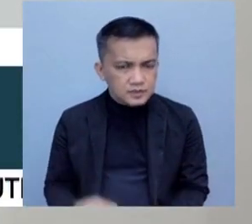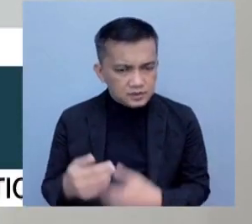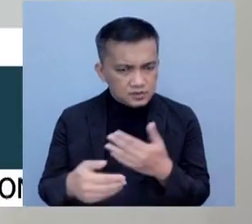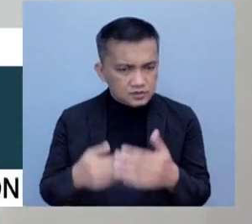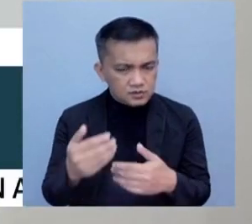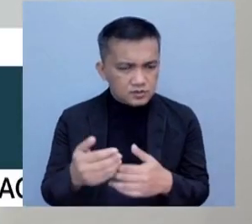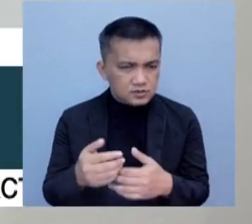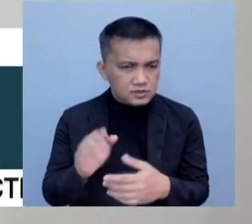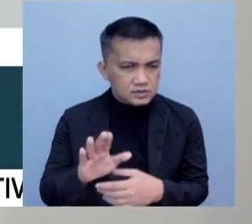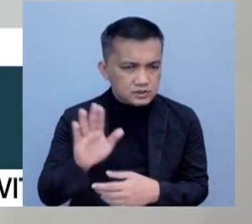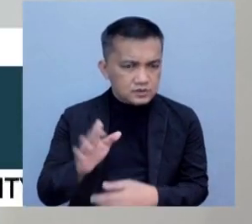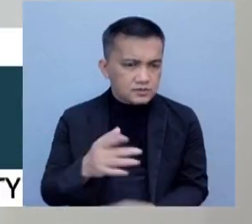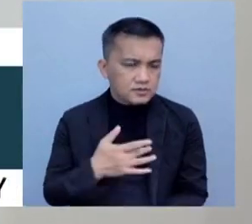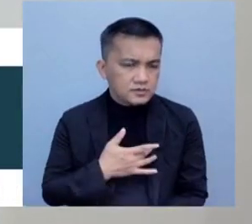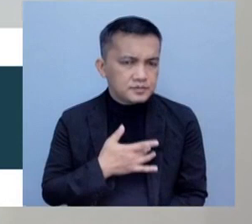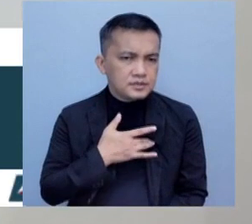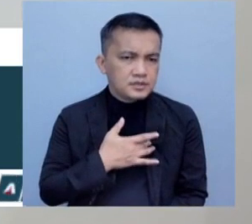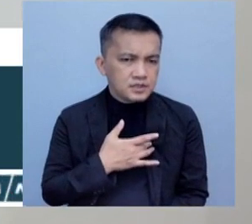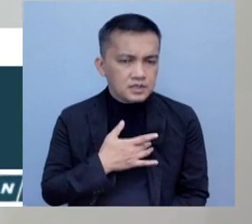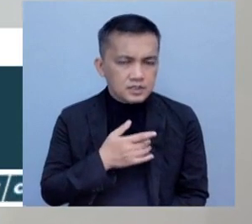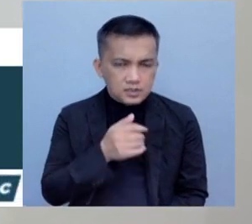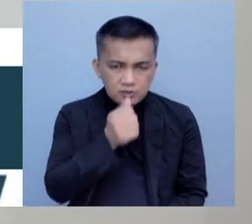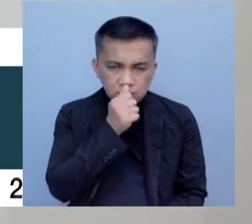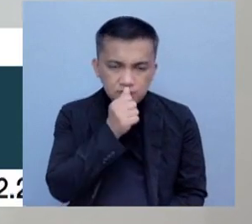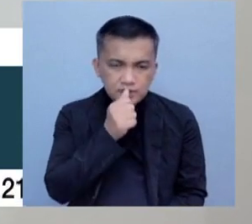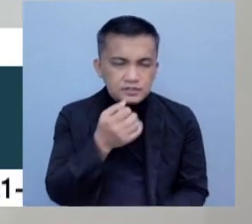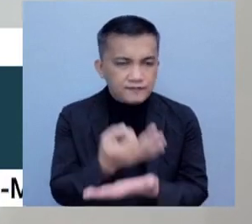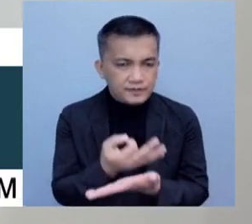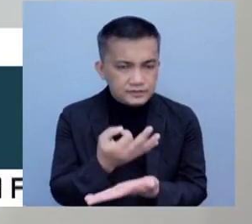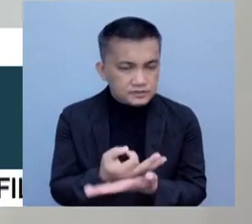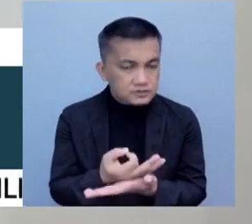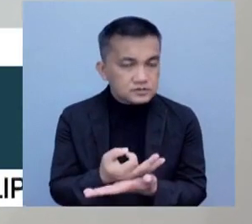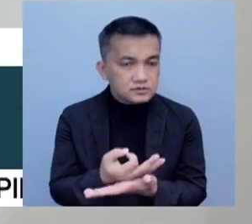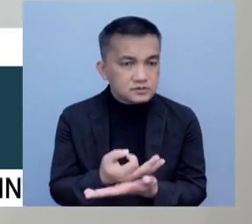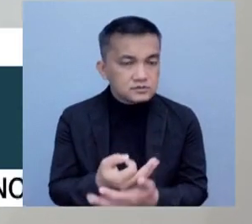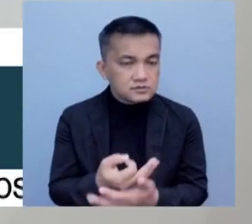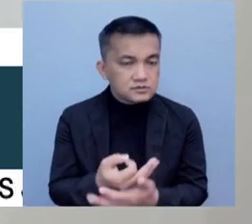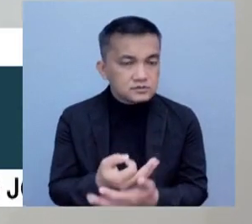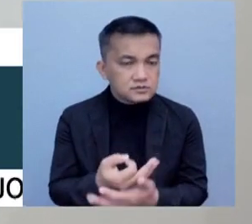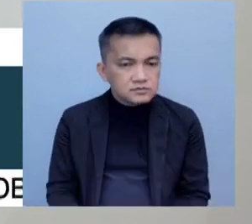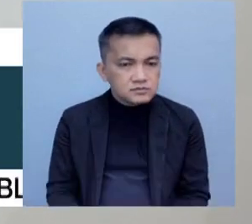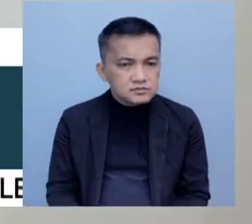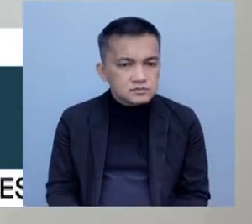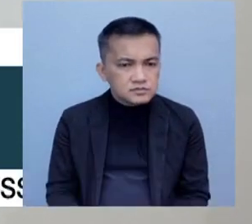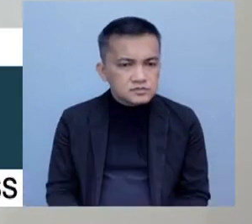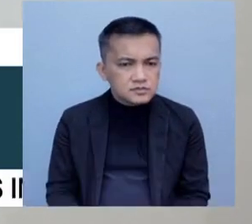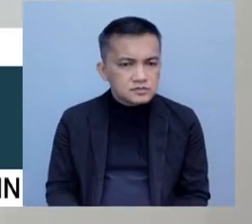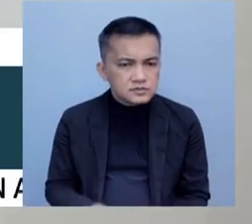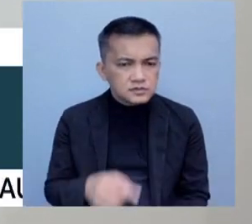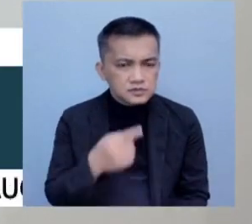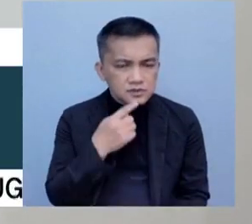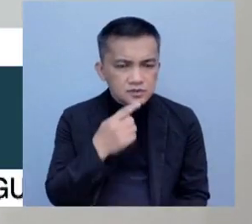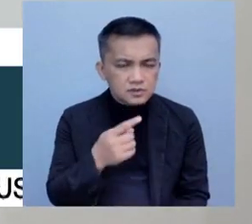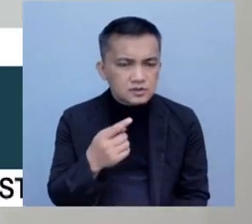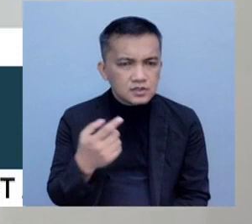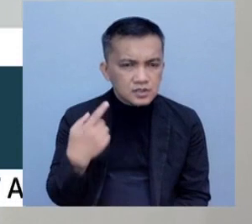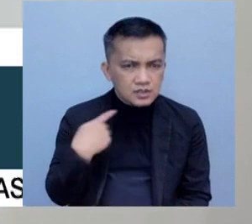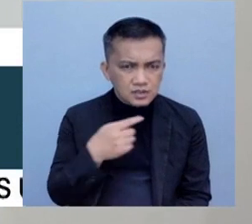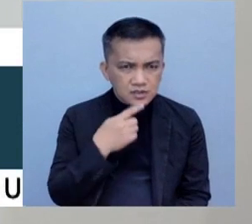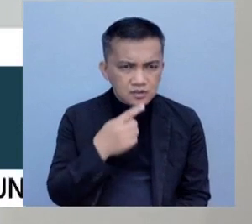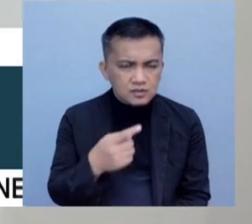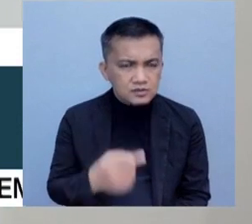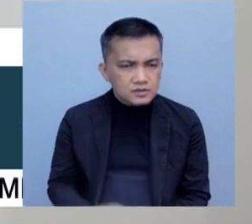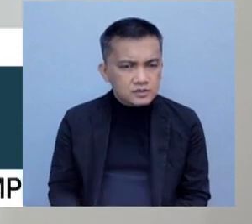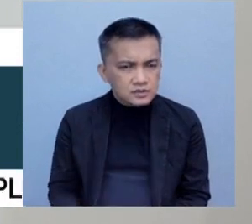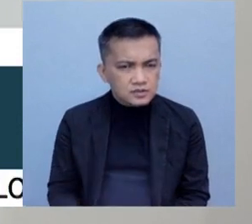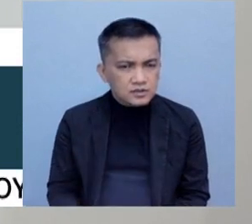having to make sure that confidential and intelligence funds, you know, are always part of the equation. And of